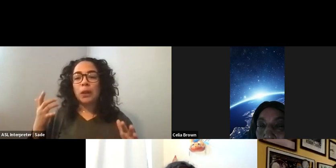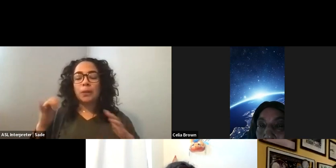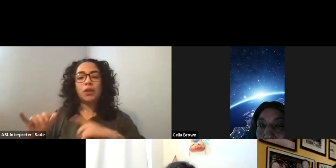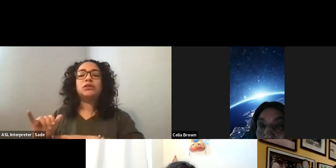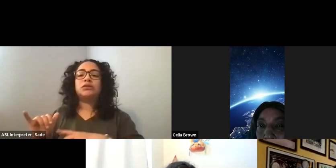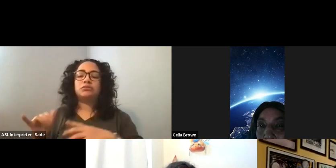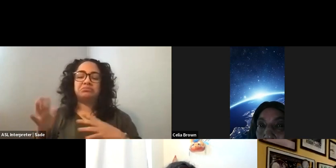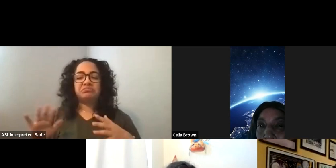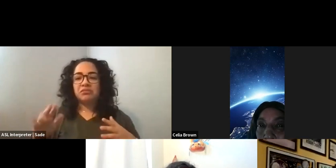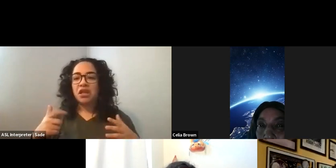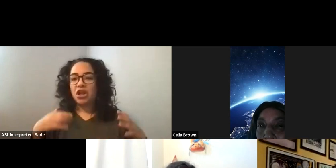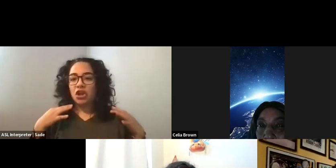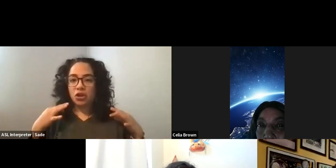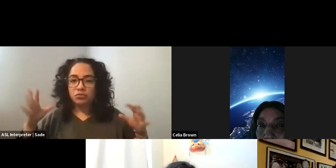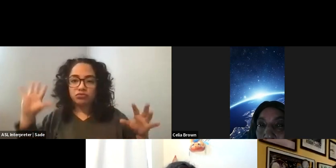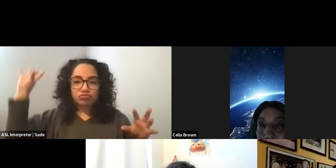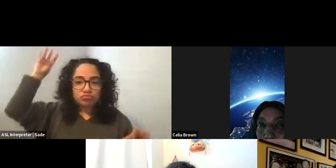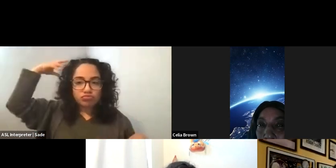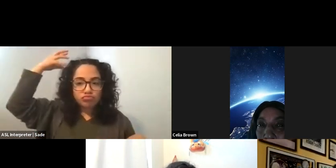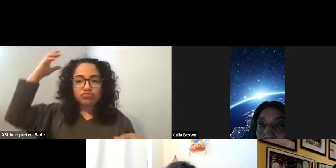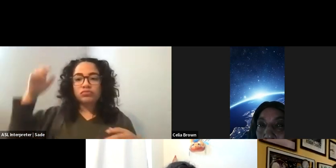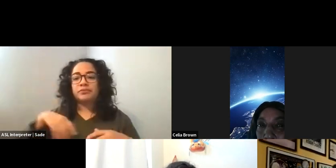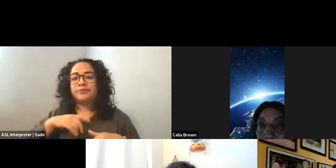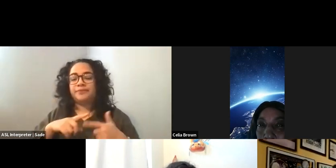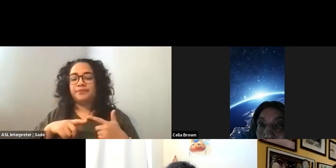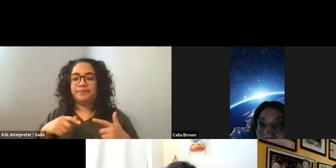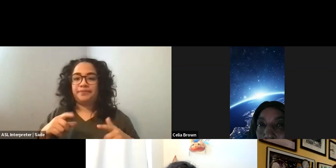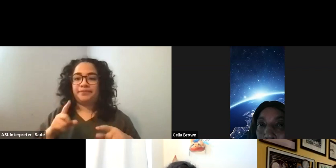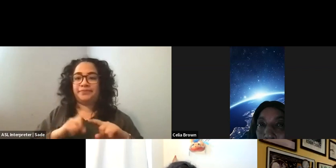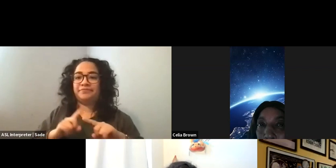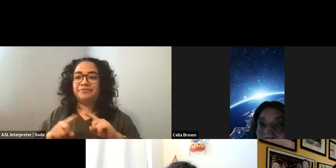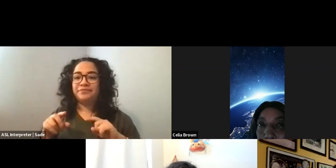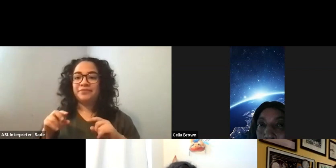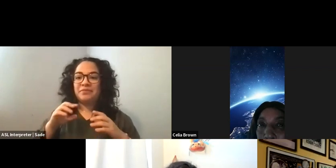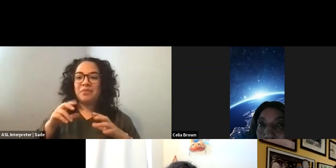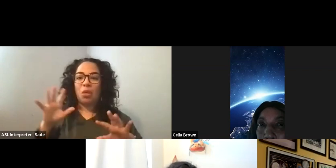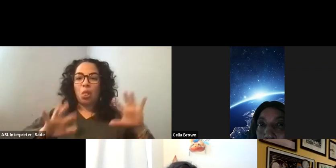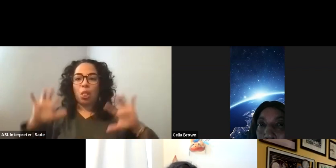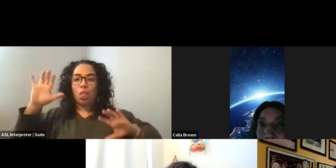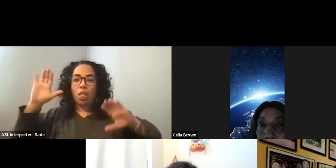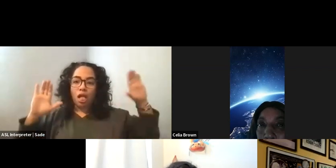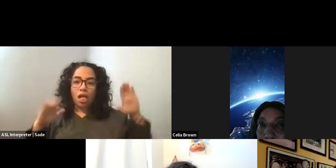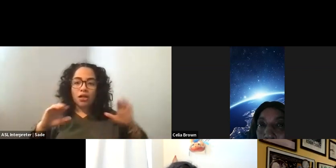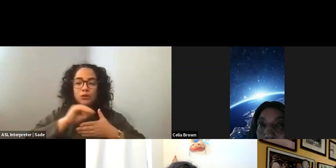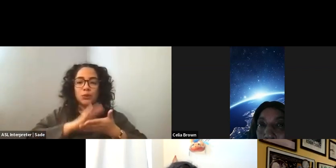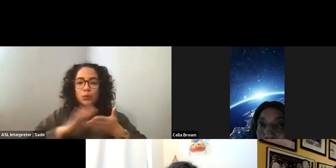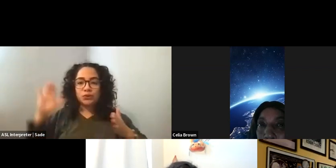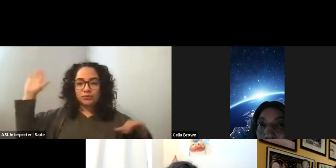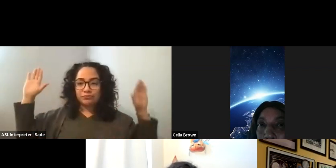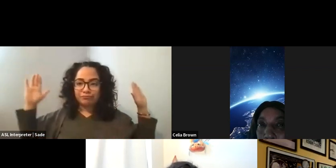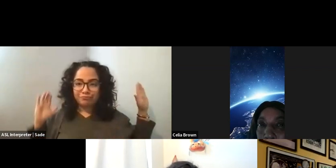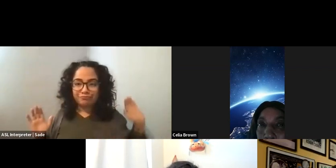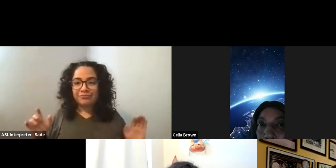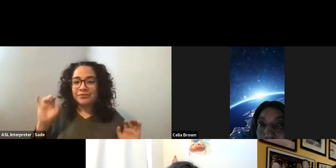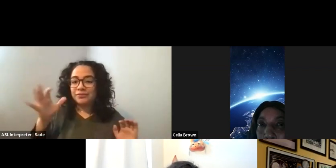headphones in and some chaotic notes on the wall behind me. Vesper, are we answering that second question, or are we